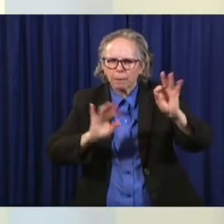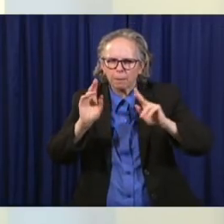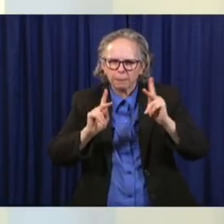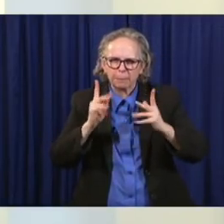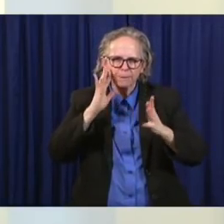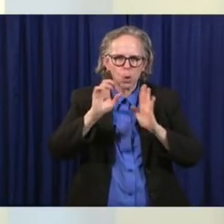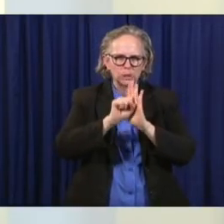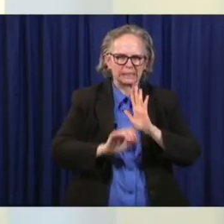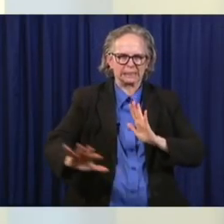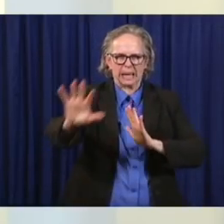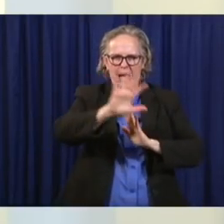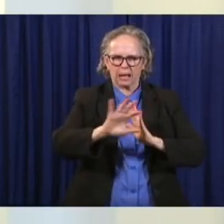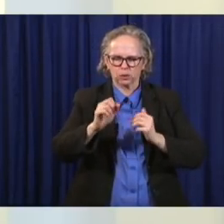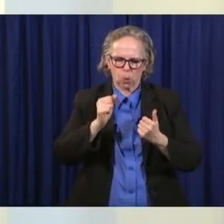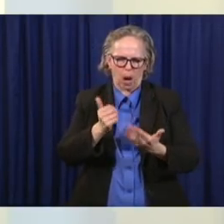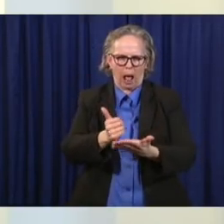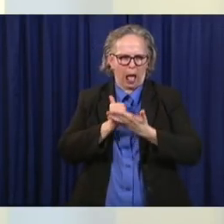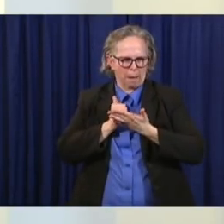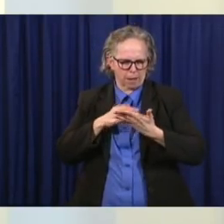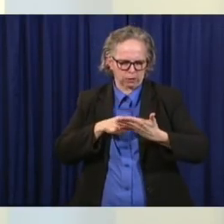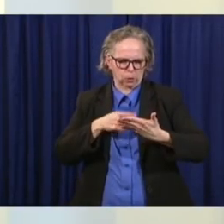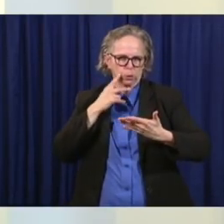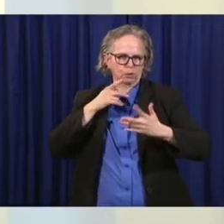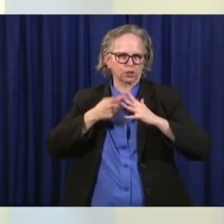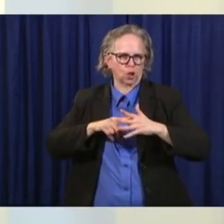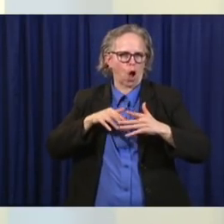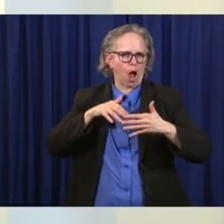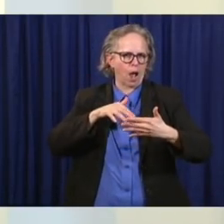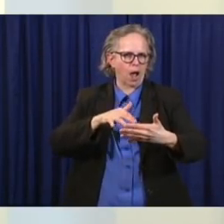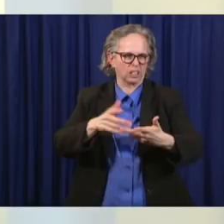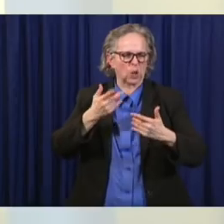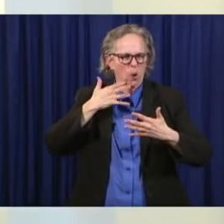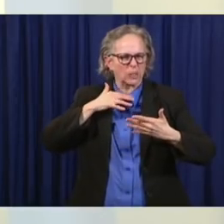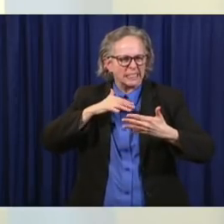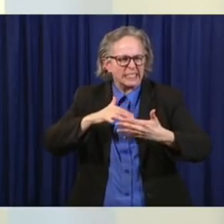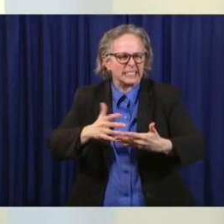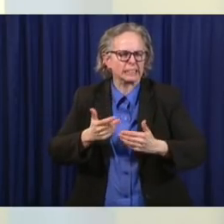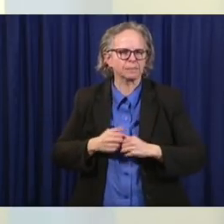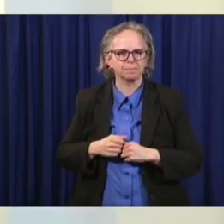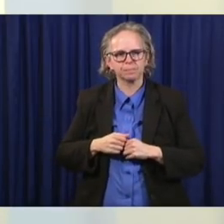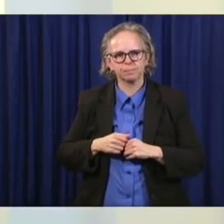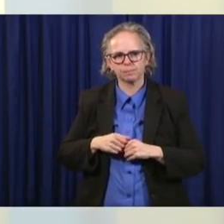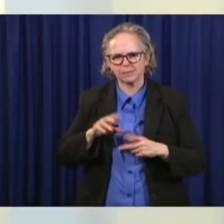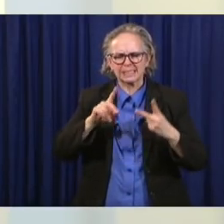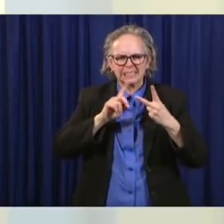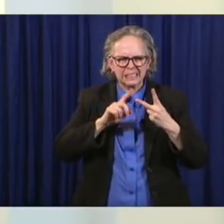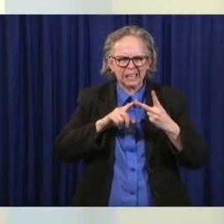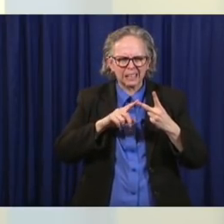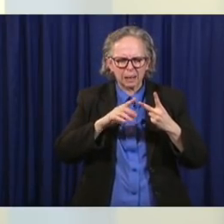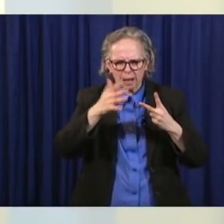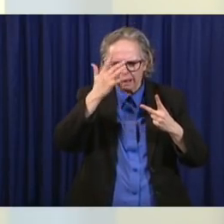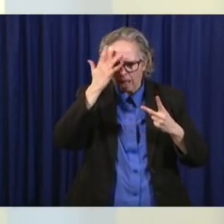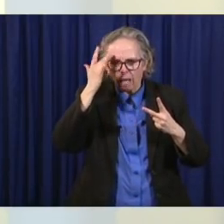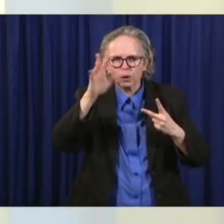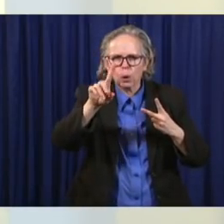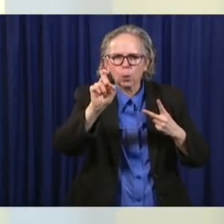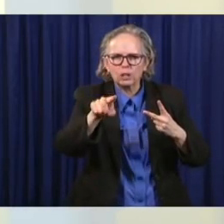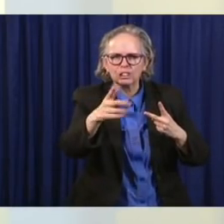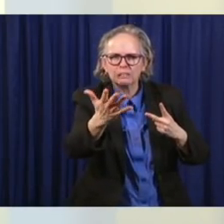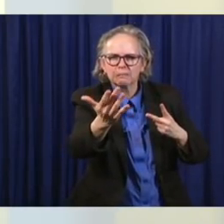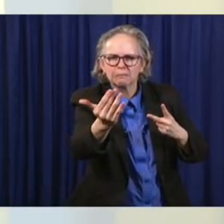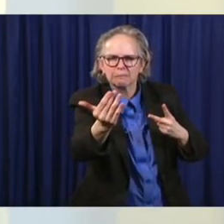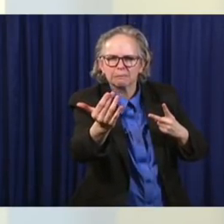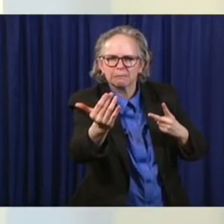can really look at and work with. And then the second part of your question, I'm sorry. I was asking about